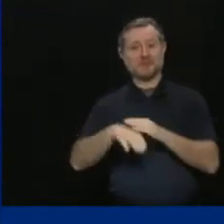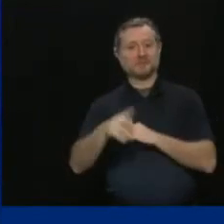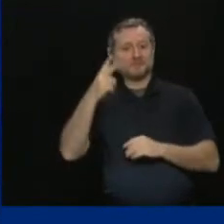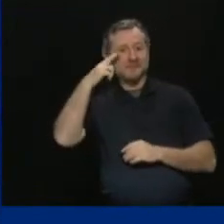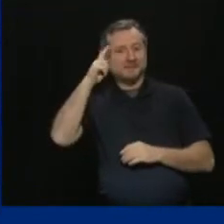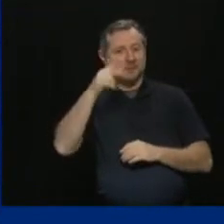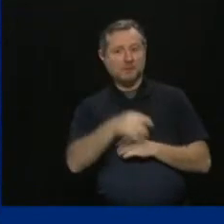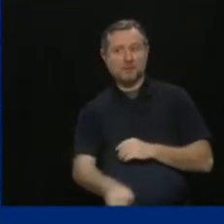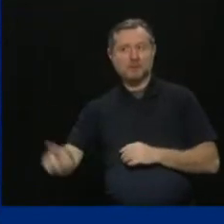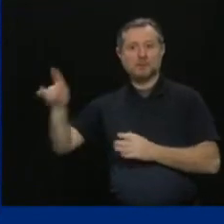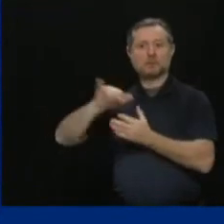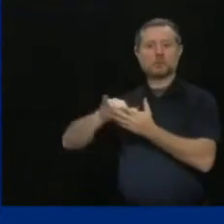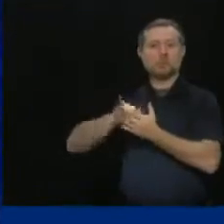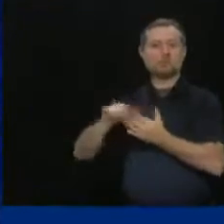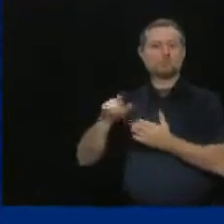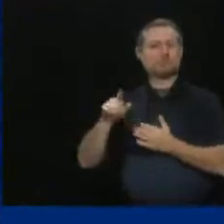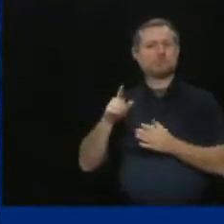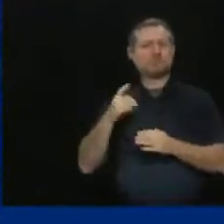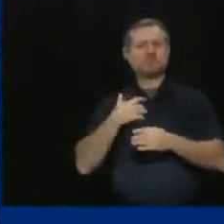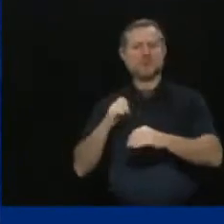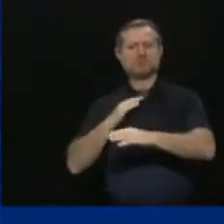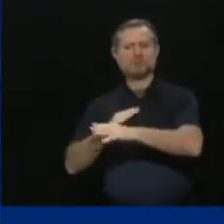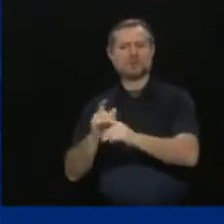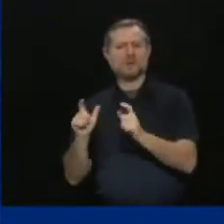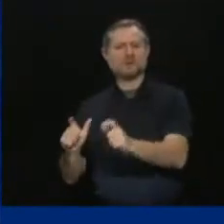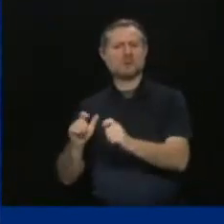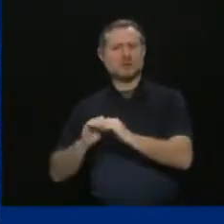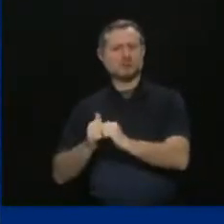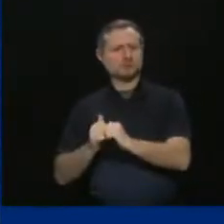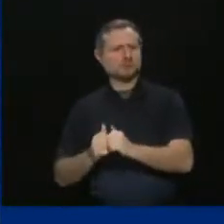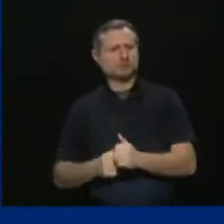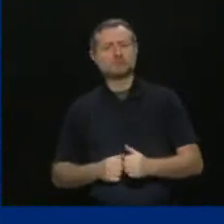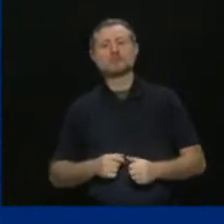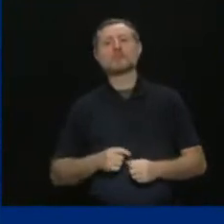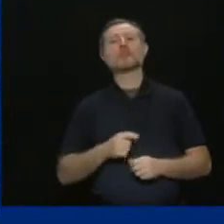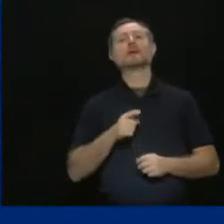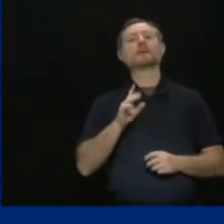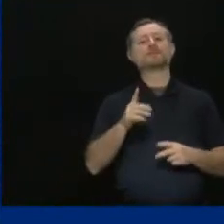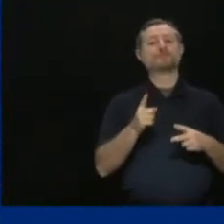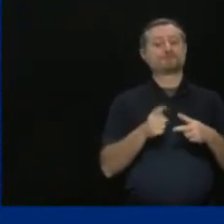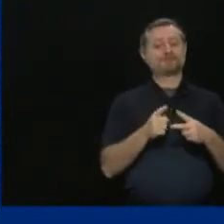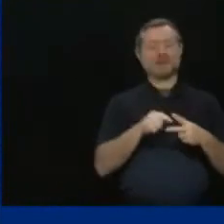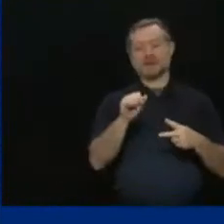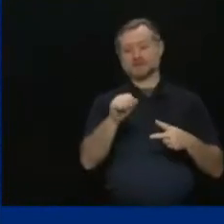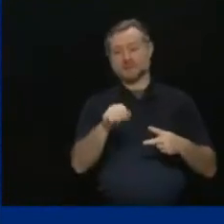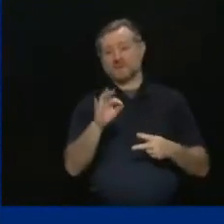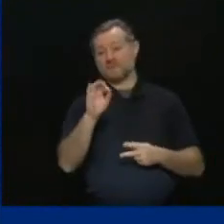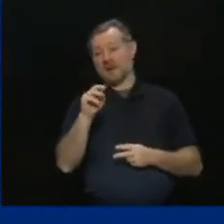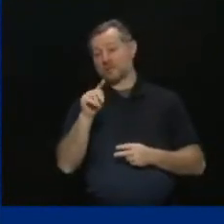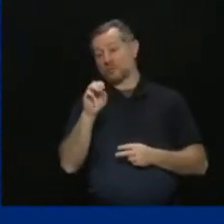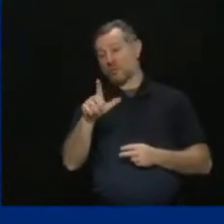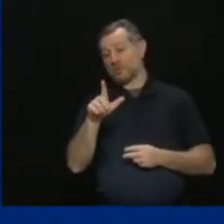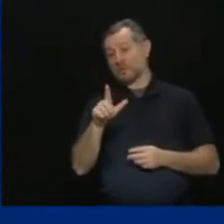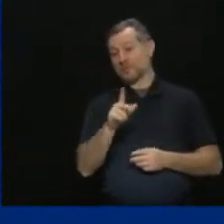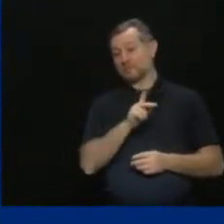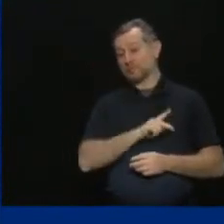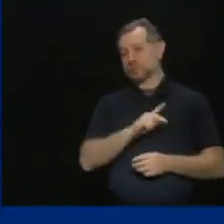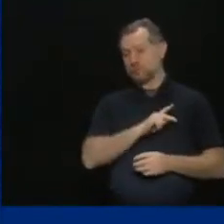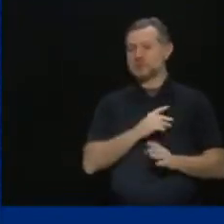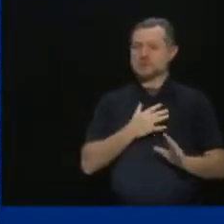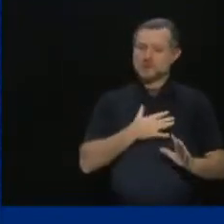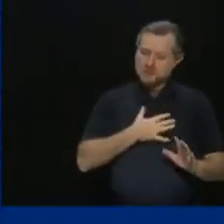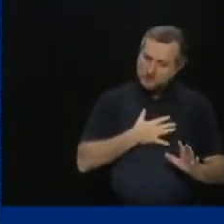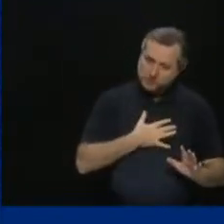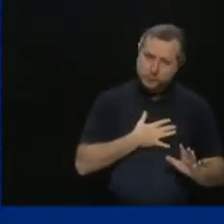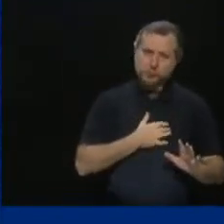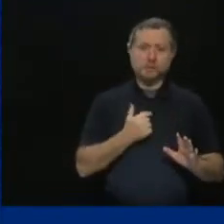plan to keep that out of New York as well? Yeah. This is an issue, and the fentanyl, as I mentioned, is very personal to me. When I was